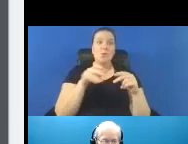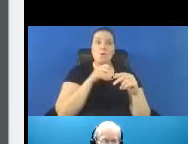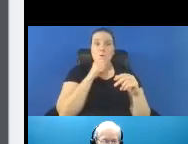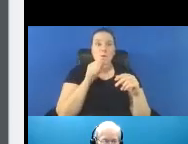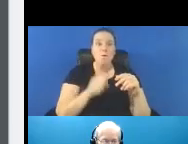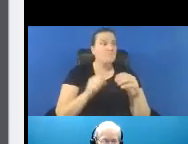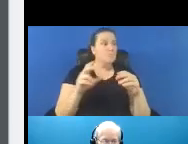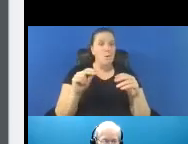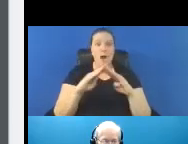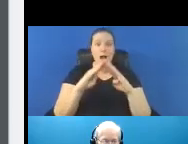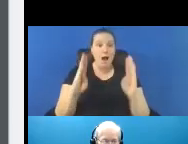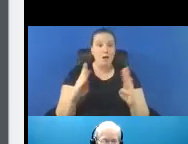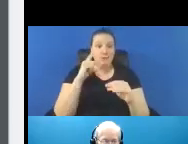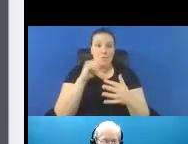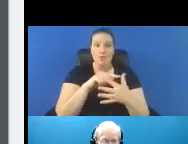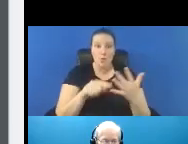housing for those